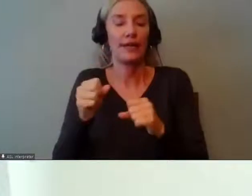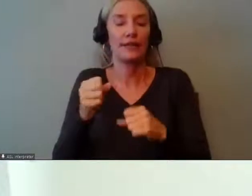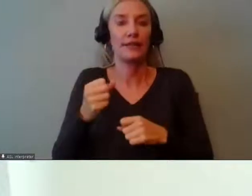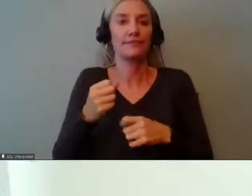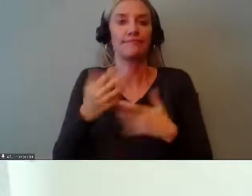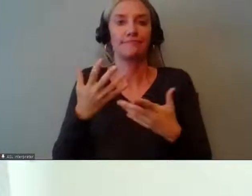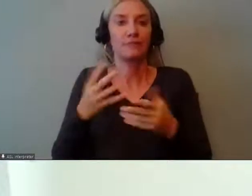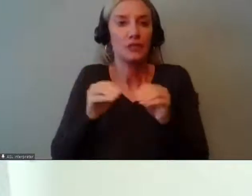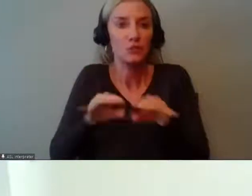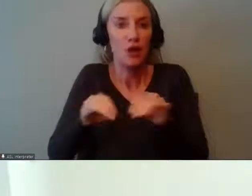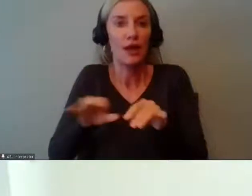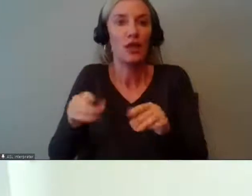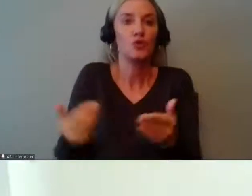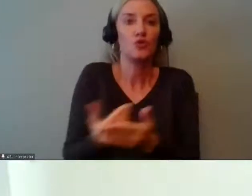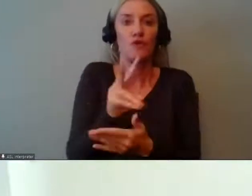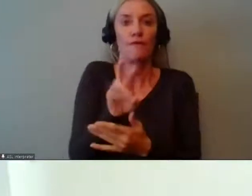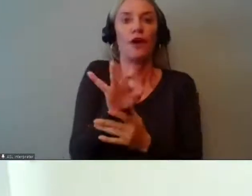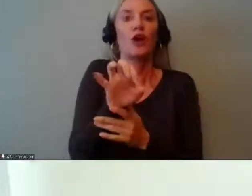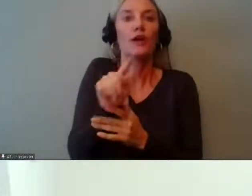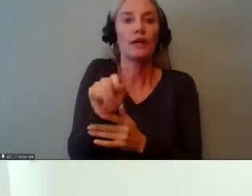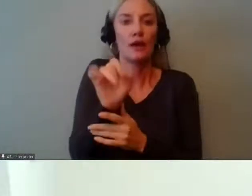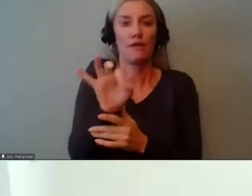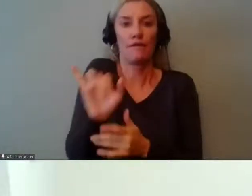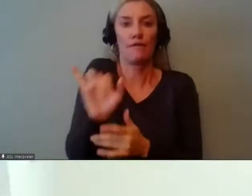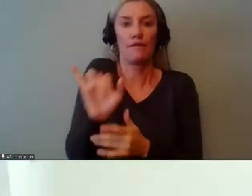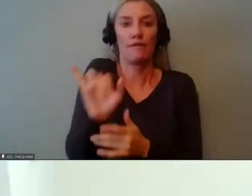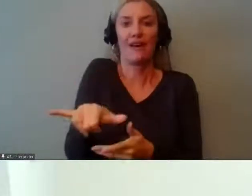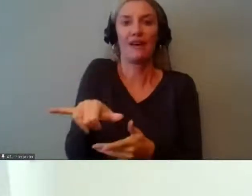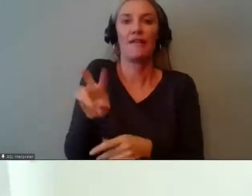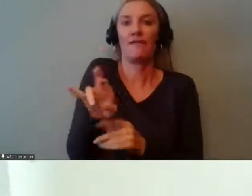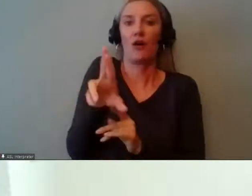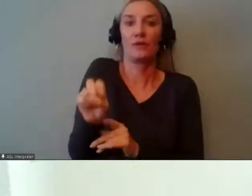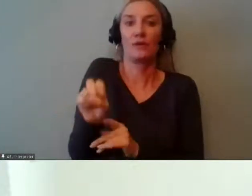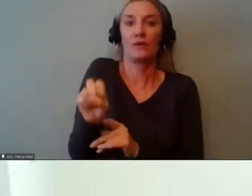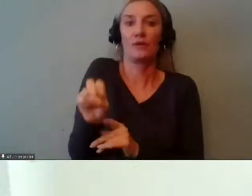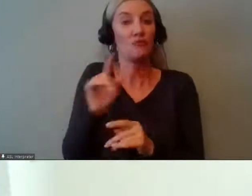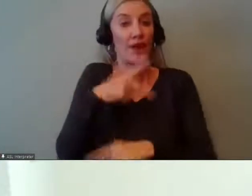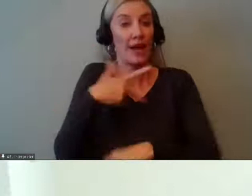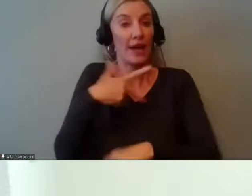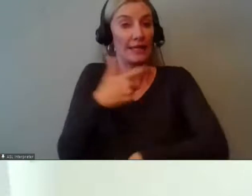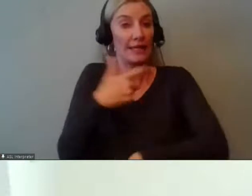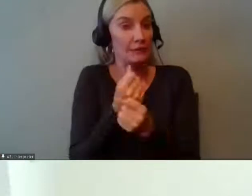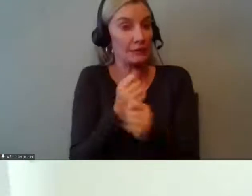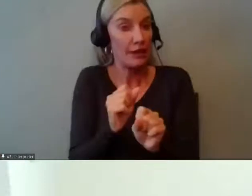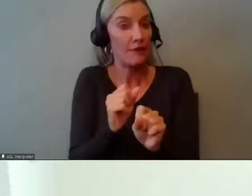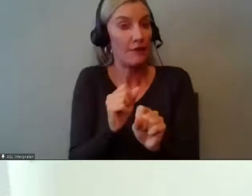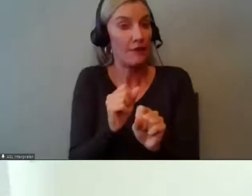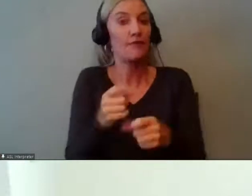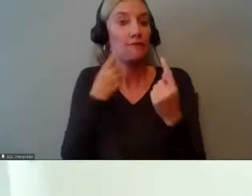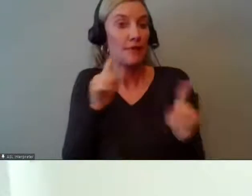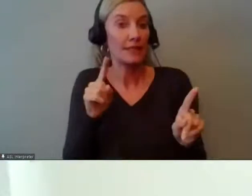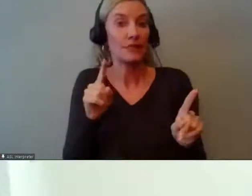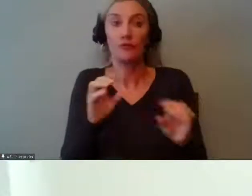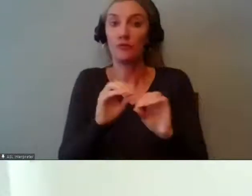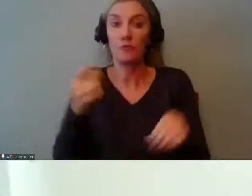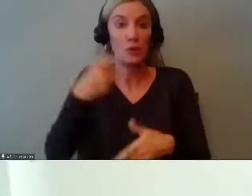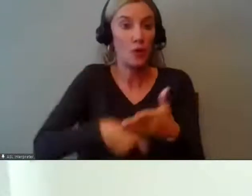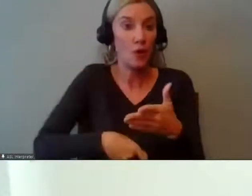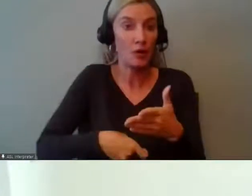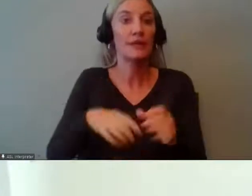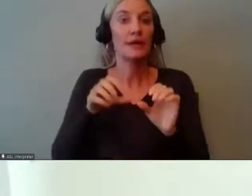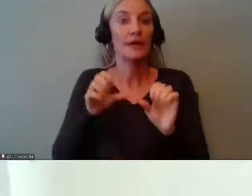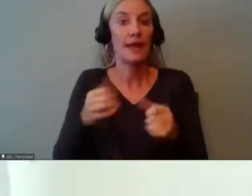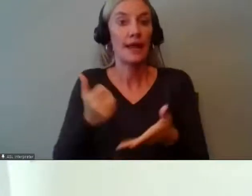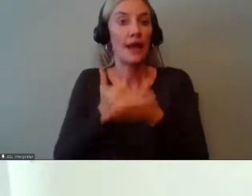let's vaccinate these children. These vaccines are safe and effective, and they're free, and they will let us return more toward a